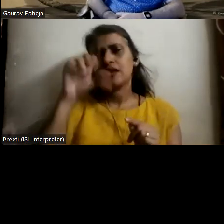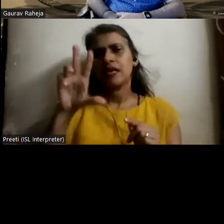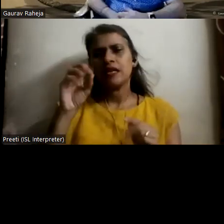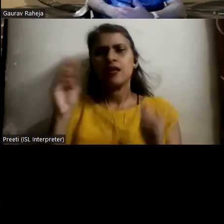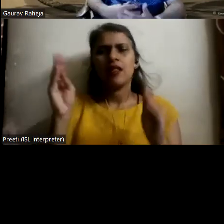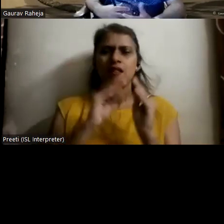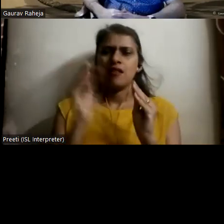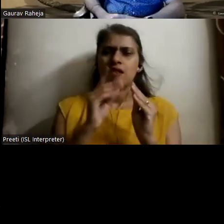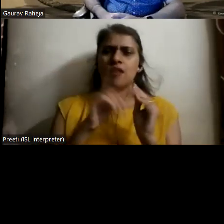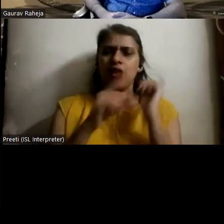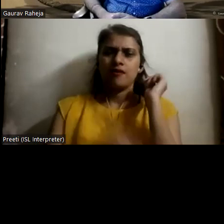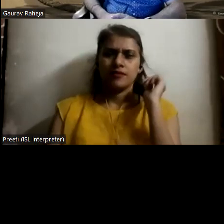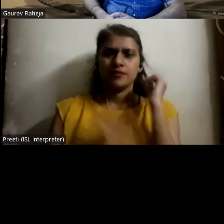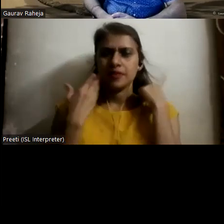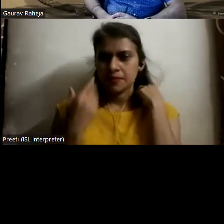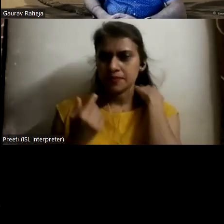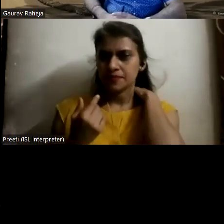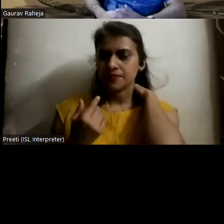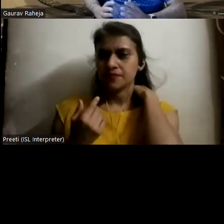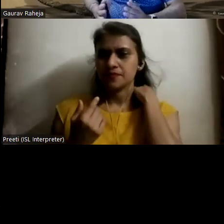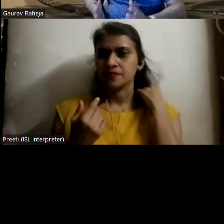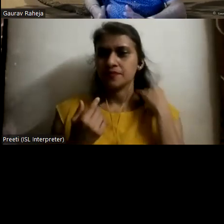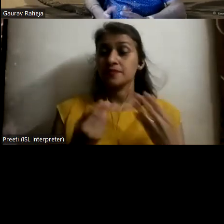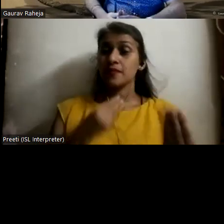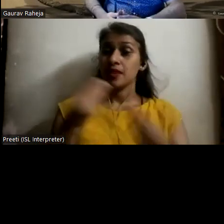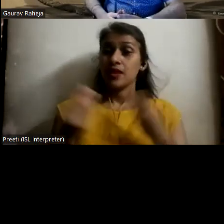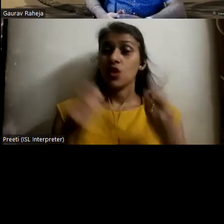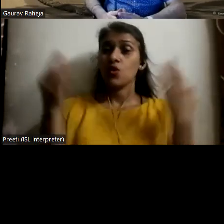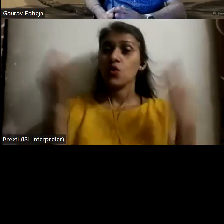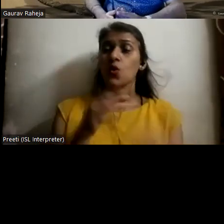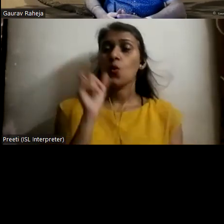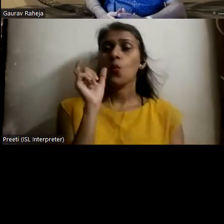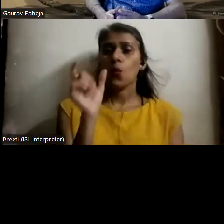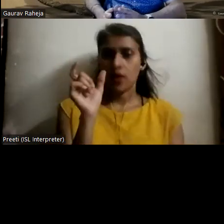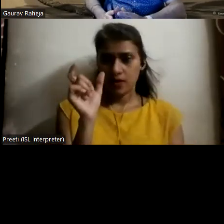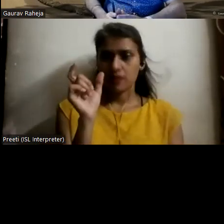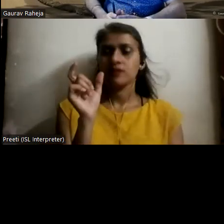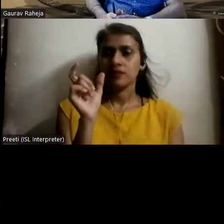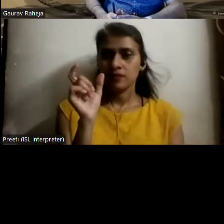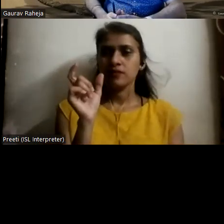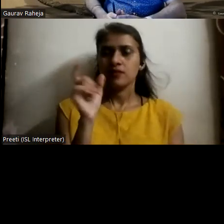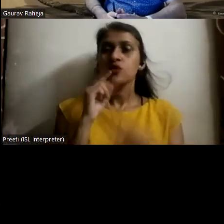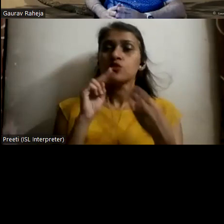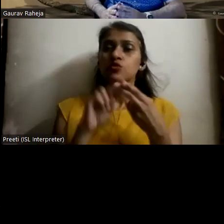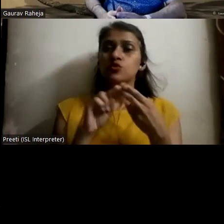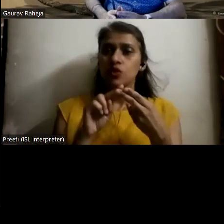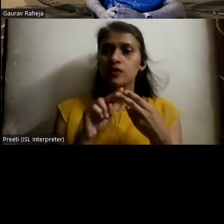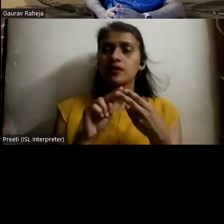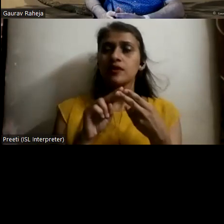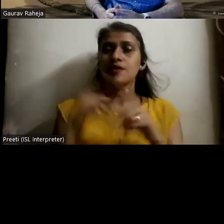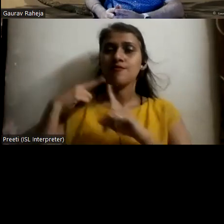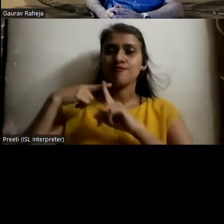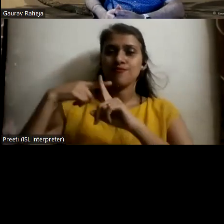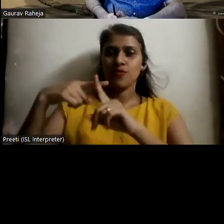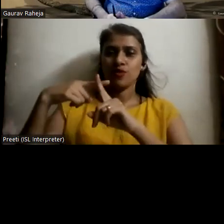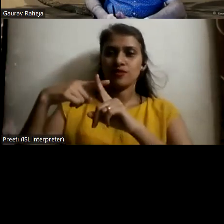And what he said was to give the world a terminology with which we can talk in a positive